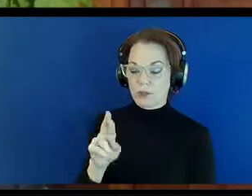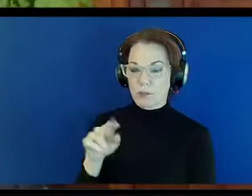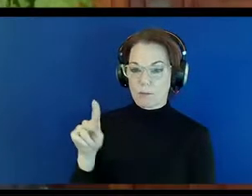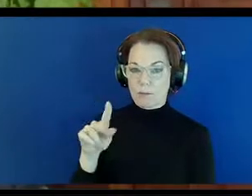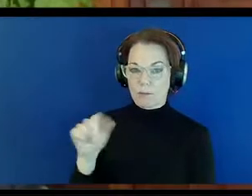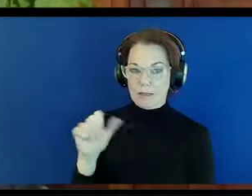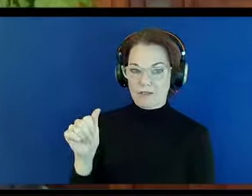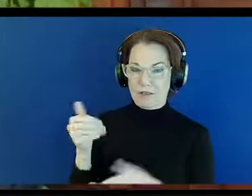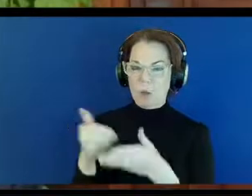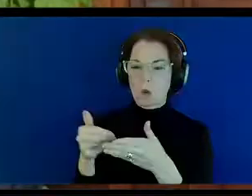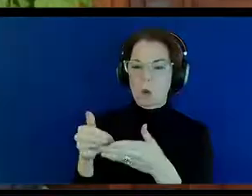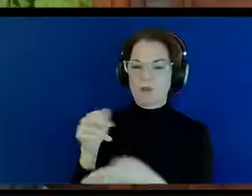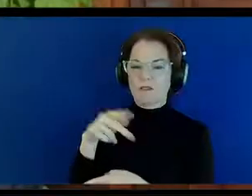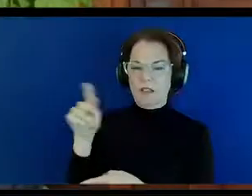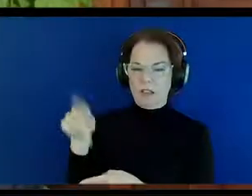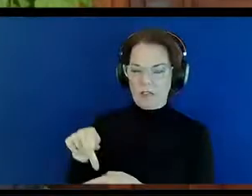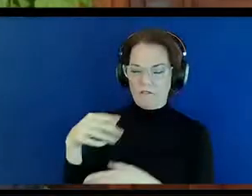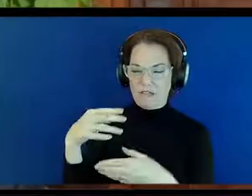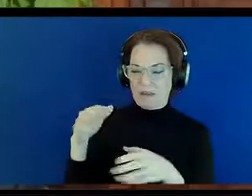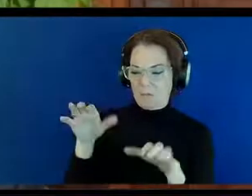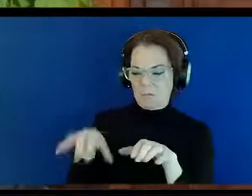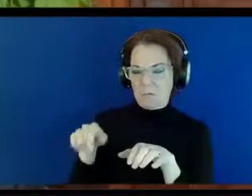of Philadelphia, outside of the city.